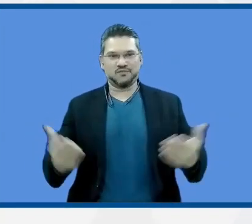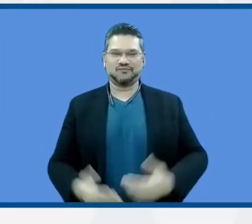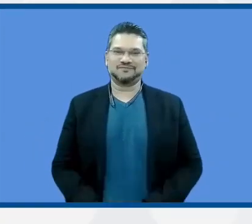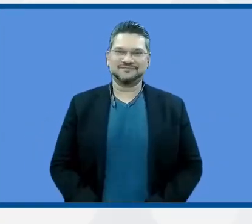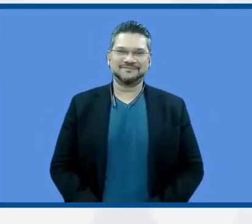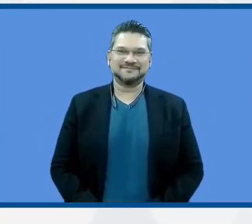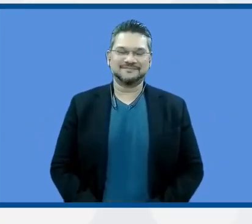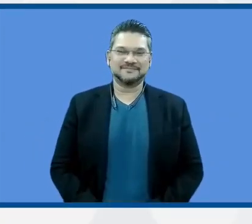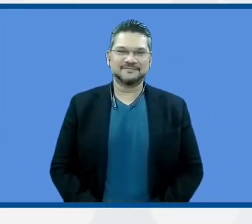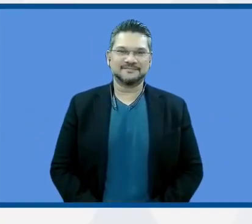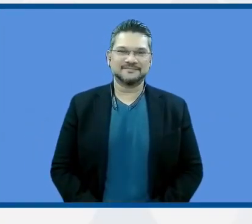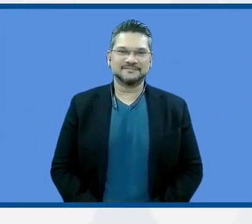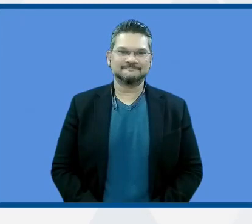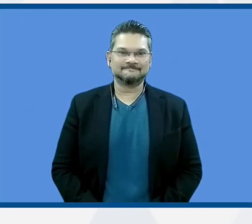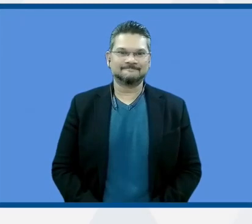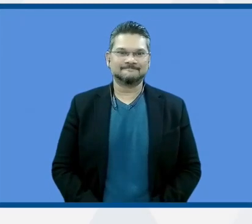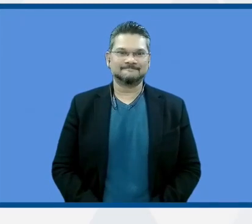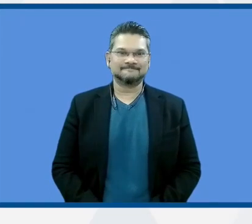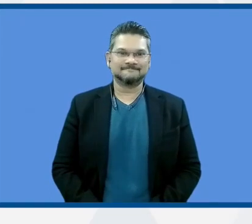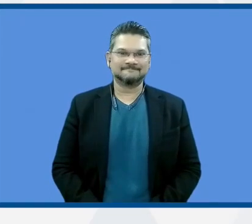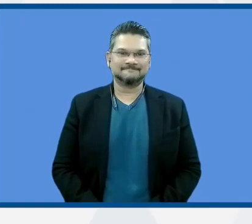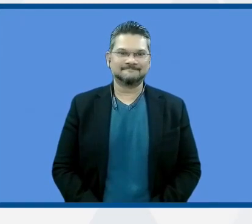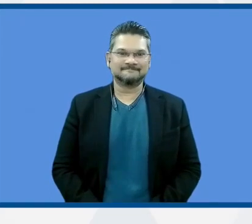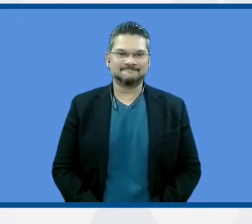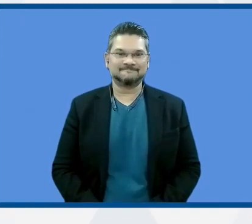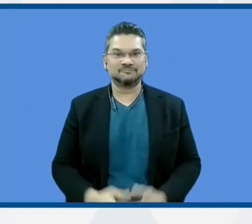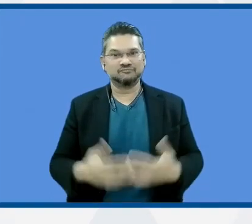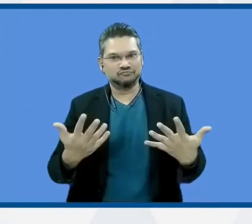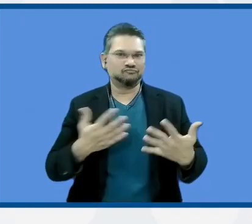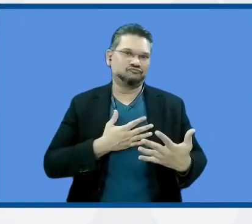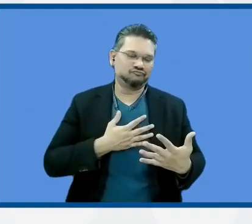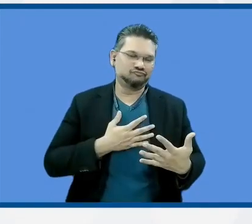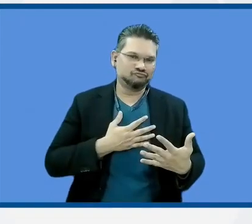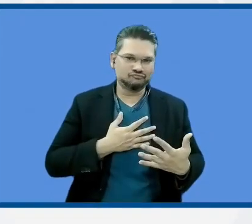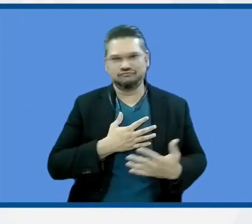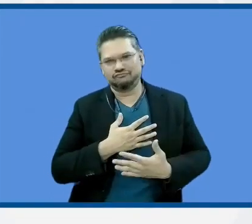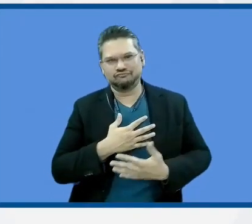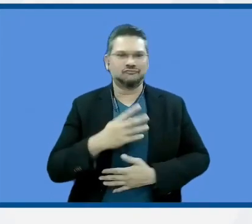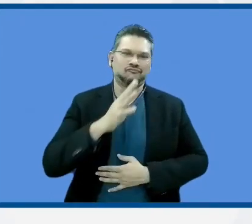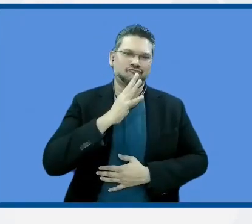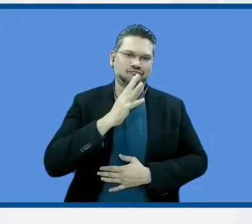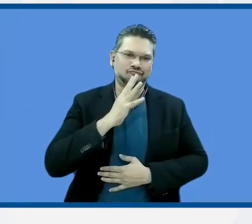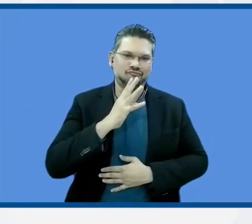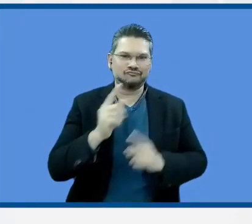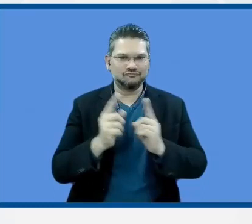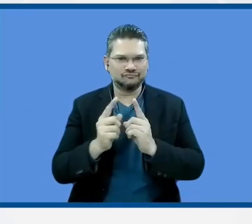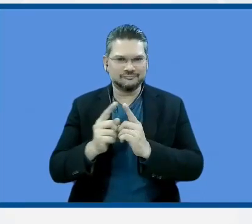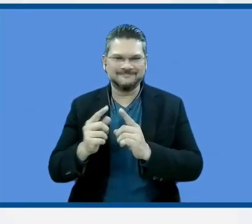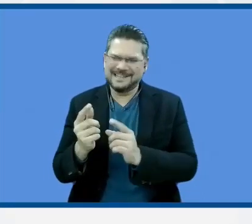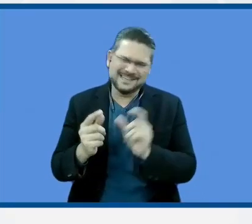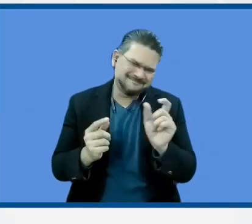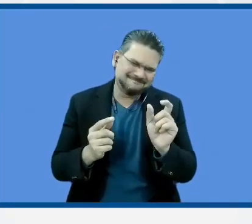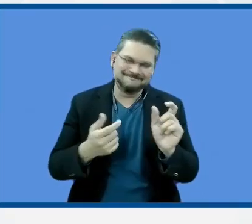So I can only use restaurant terms in Spanish. In several different languages.